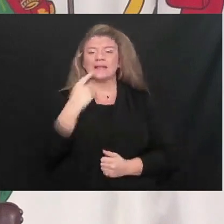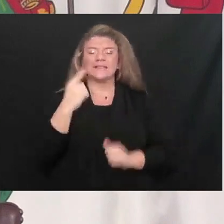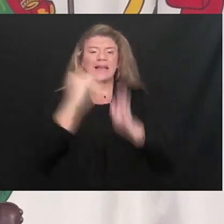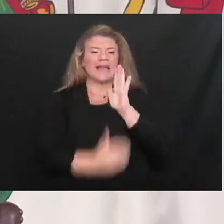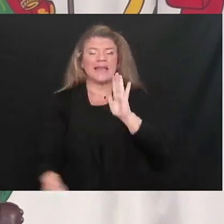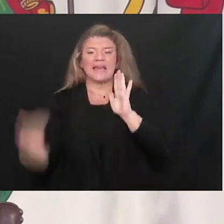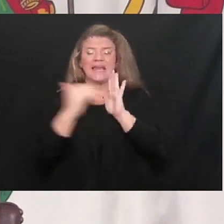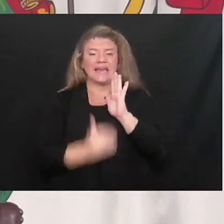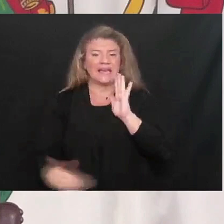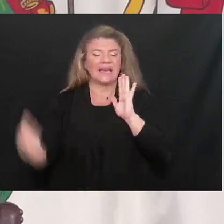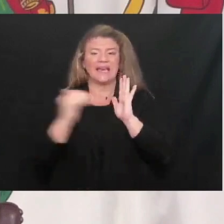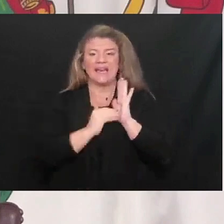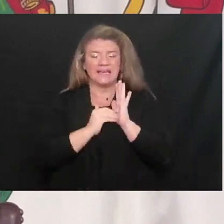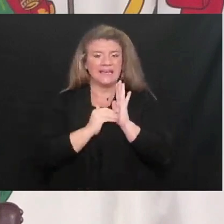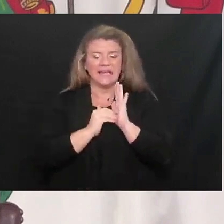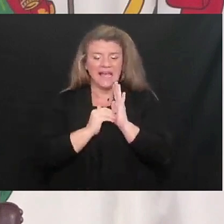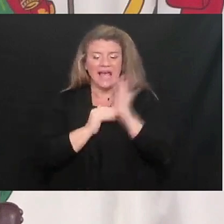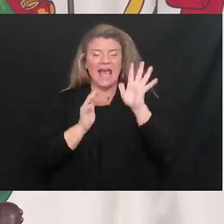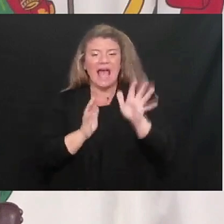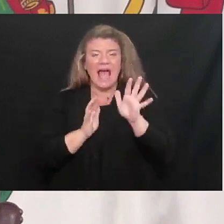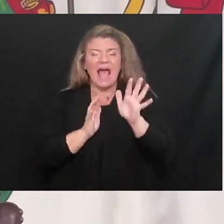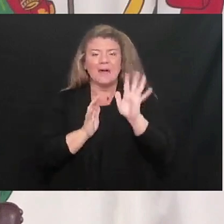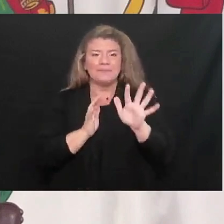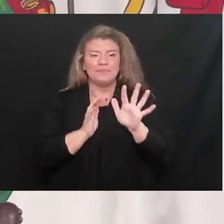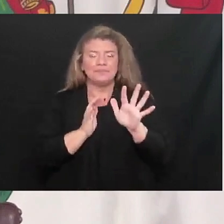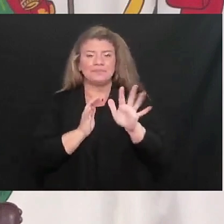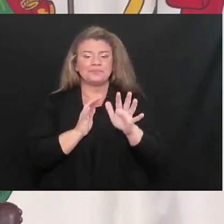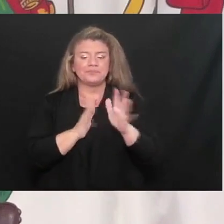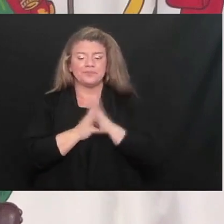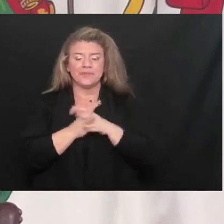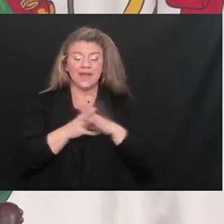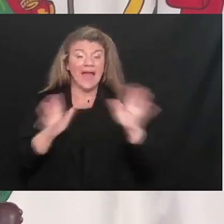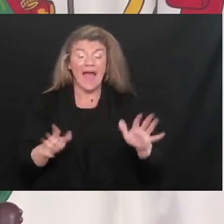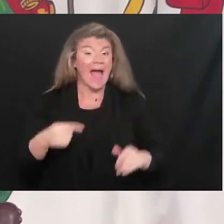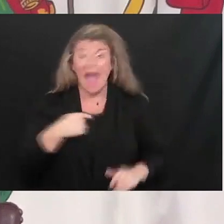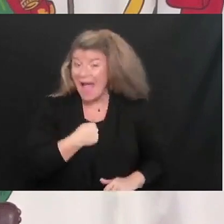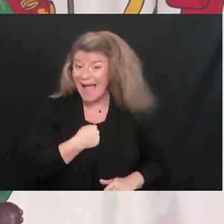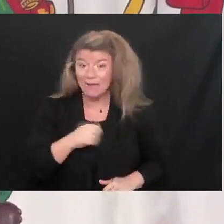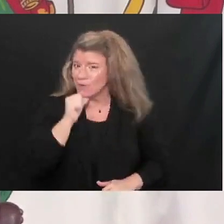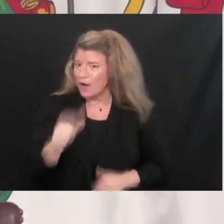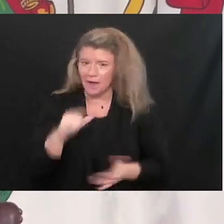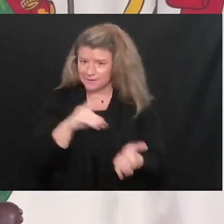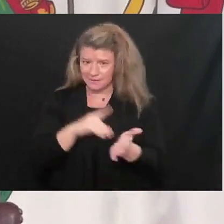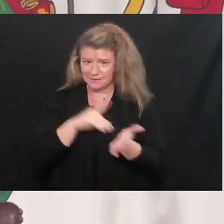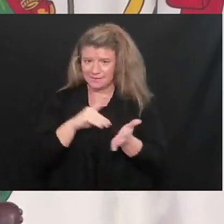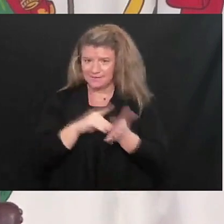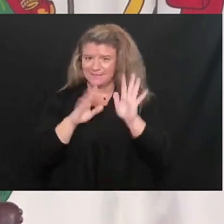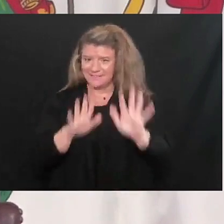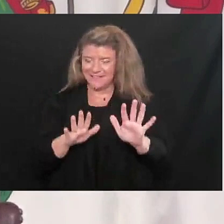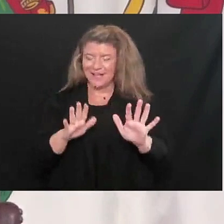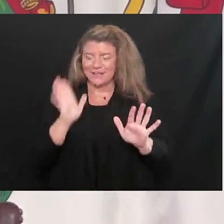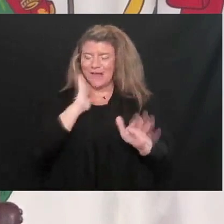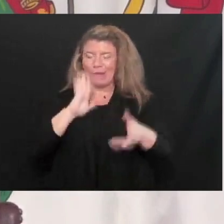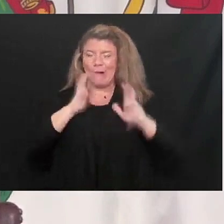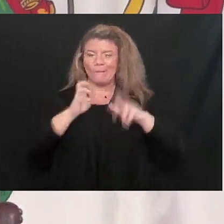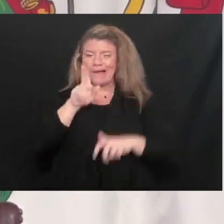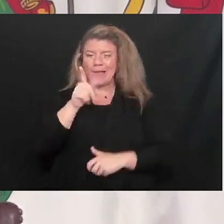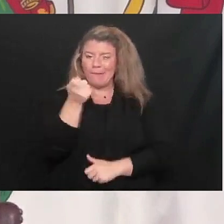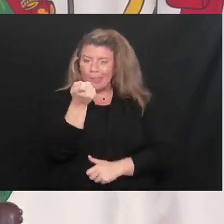that the amount, and I'm not a doctor, so I'm going to get it messed up a little bit on this,